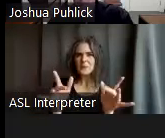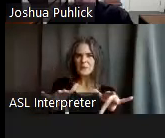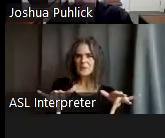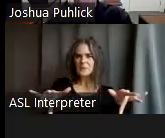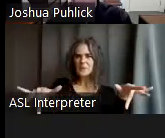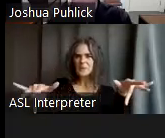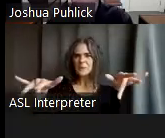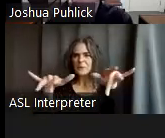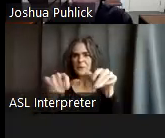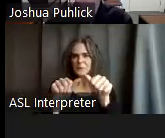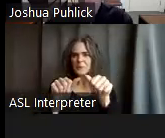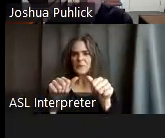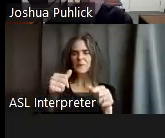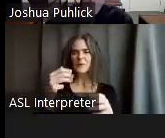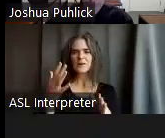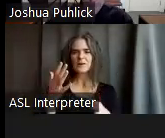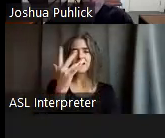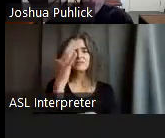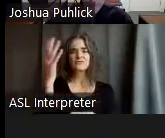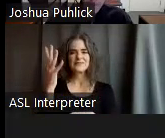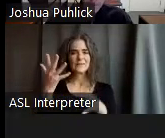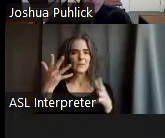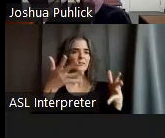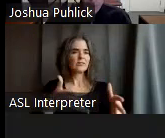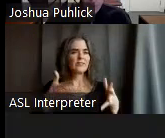were left at that time.